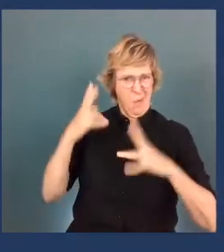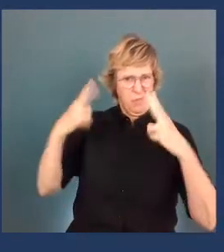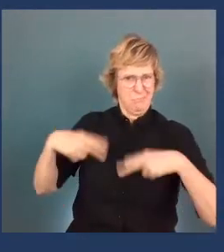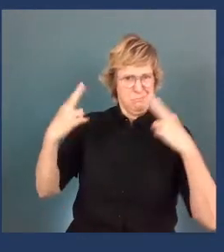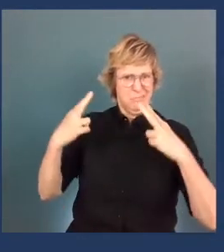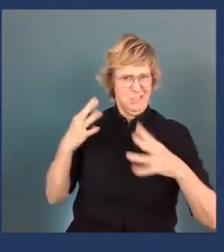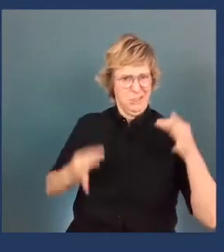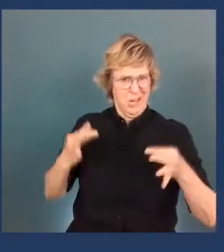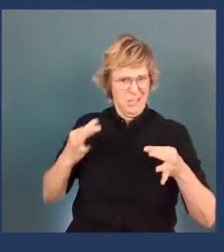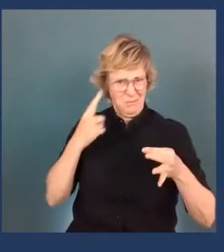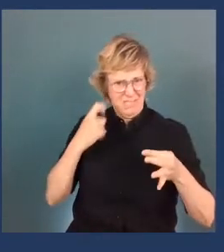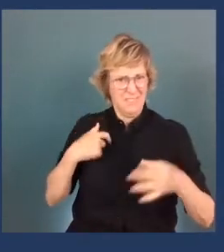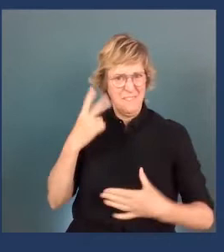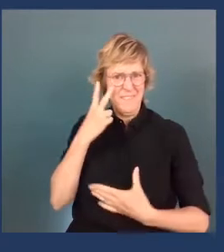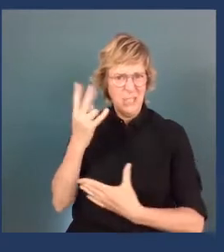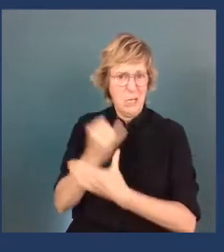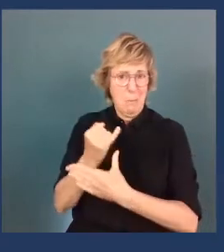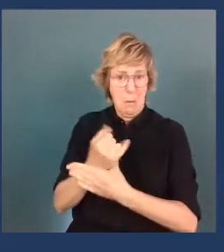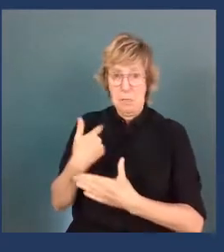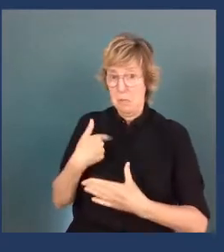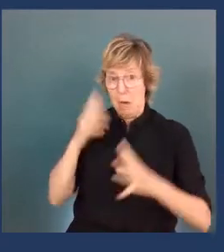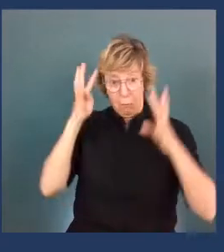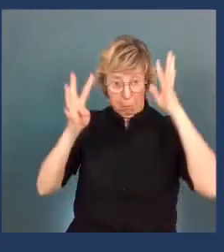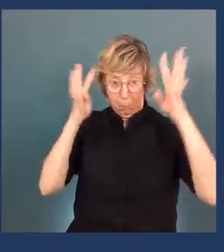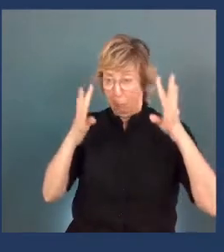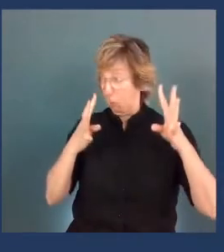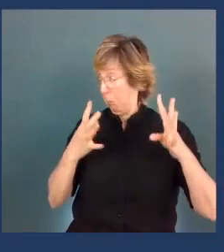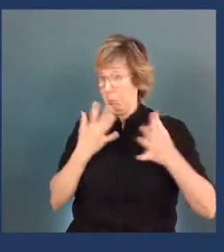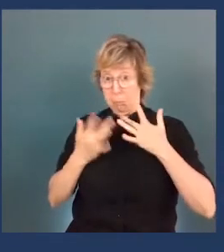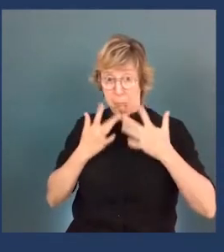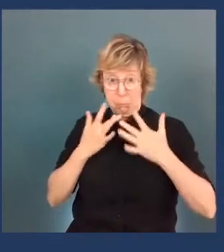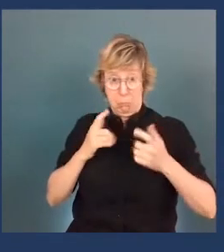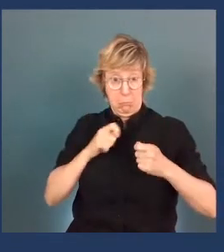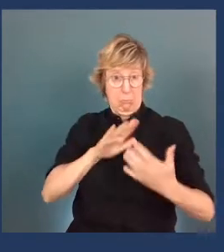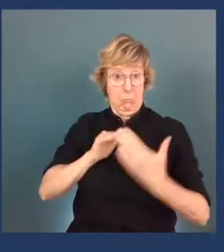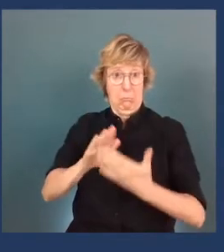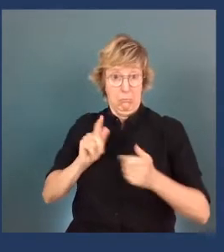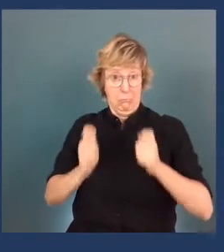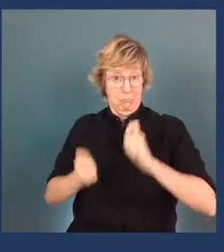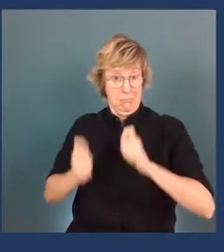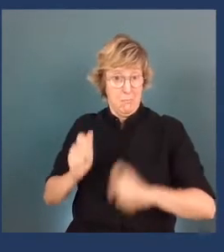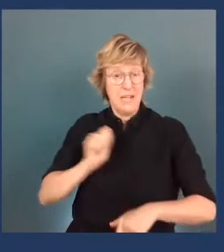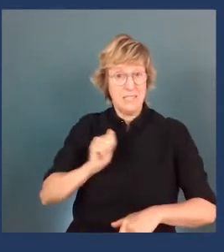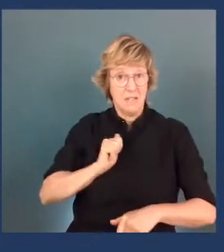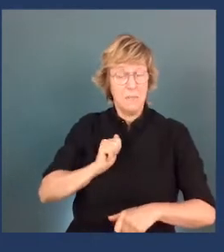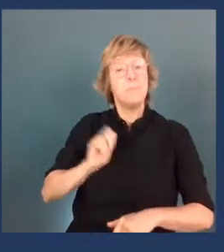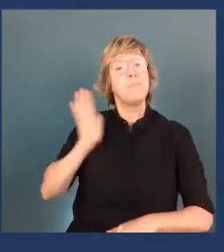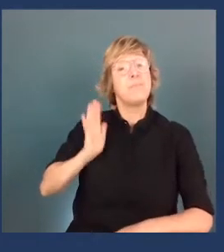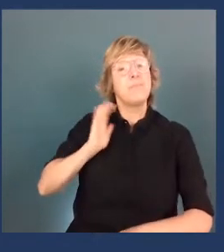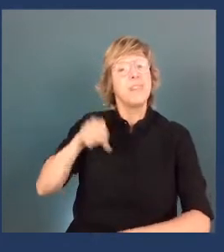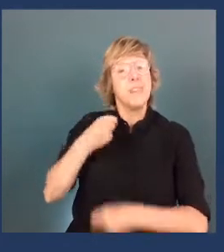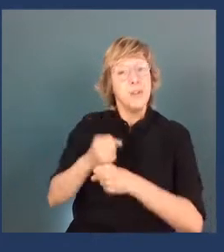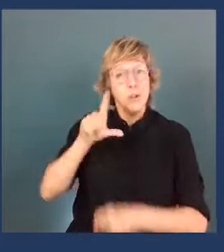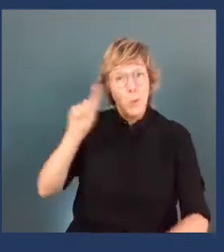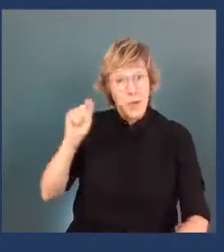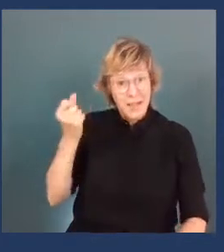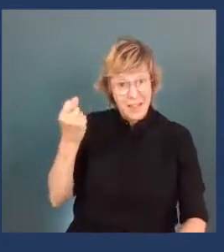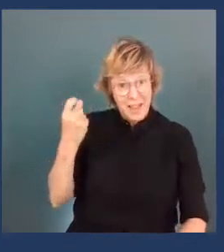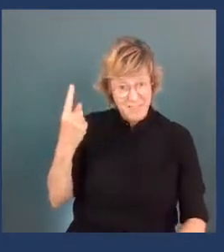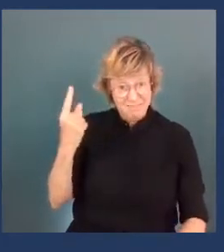impairment, so I just put my own adjustments in place. Back in 2011, as we were gearing up to show